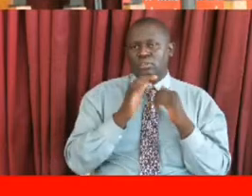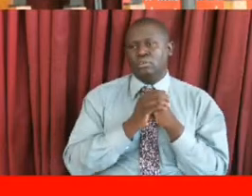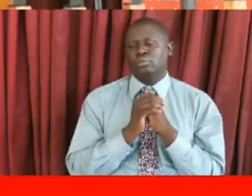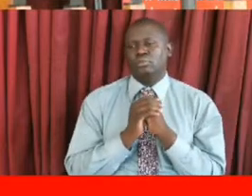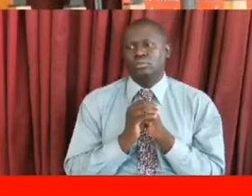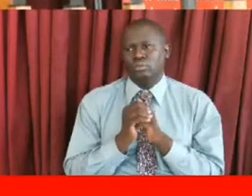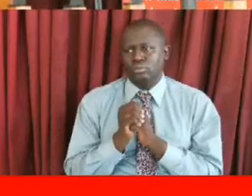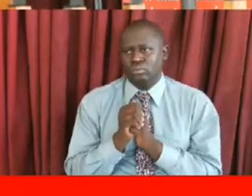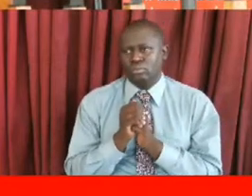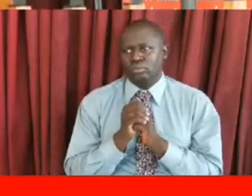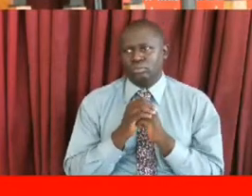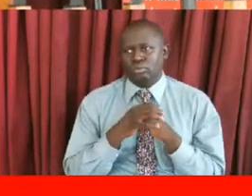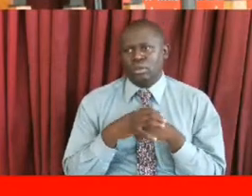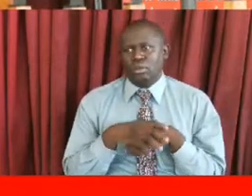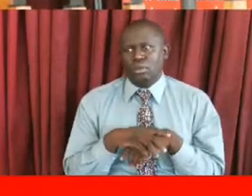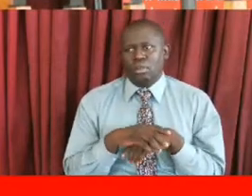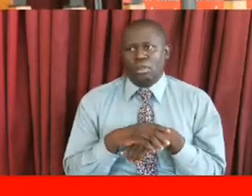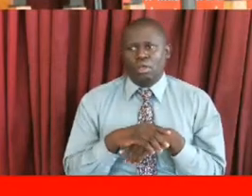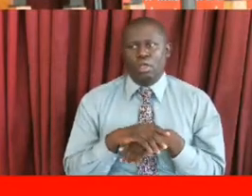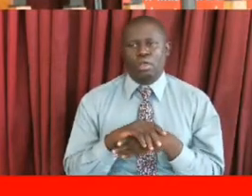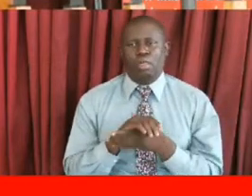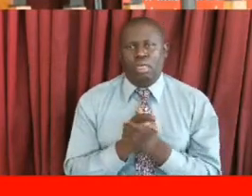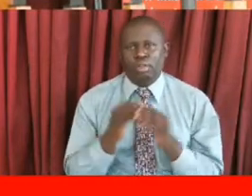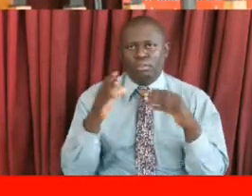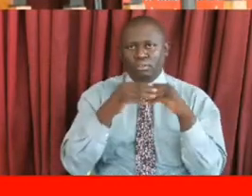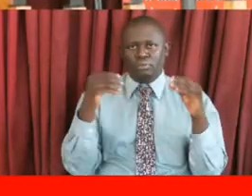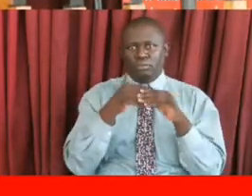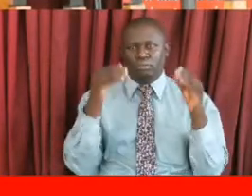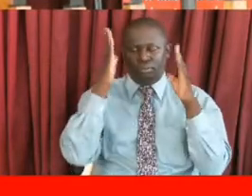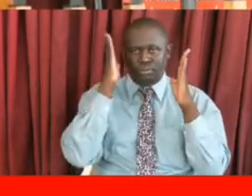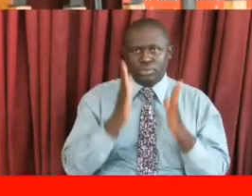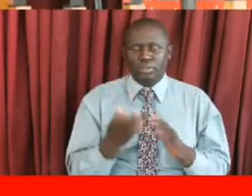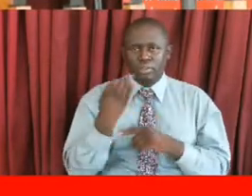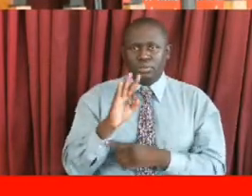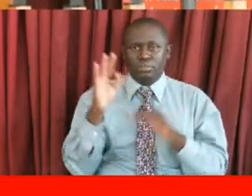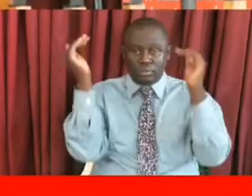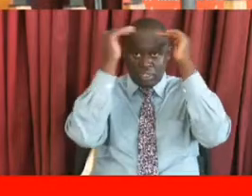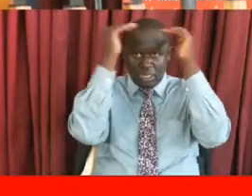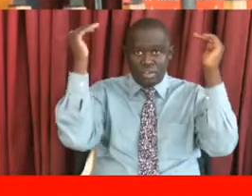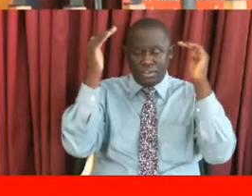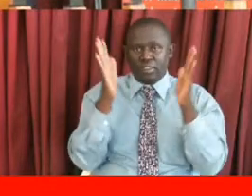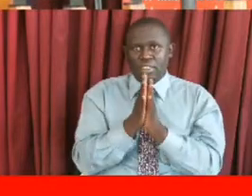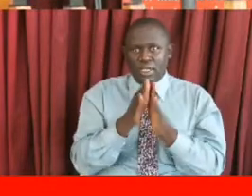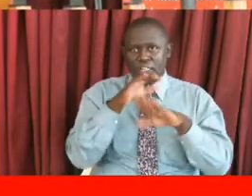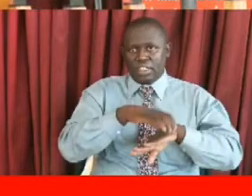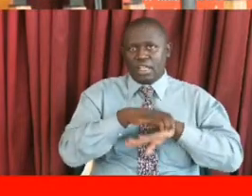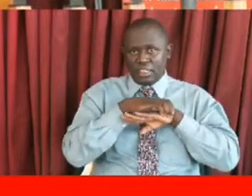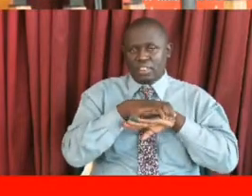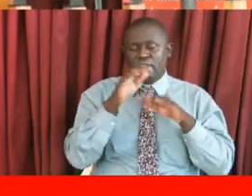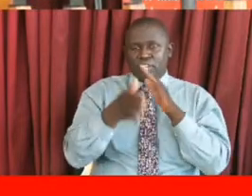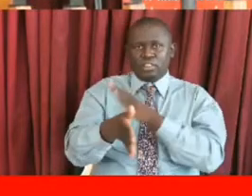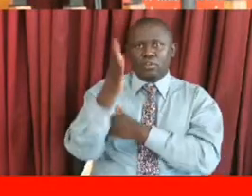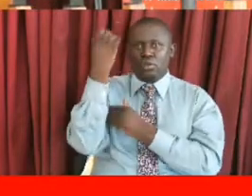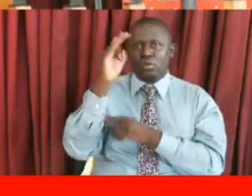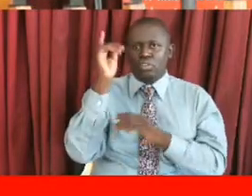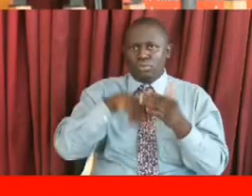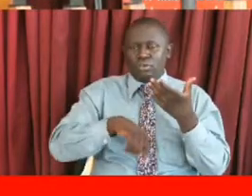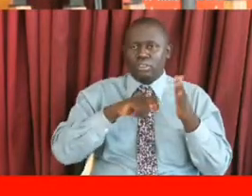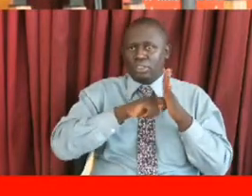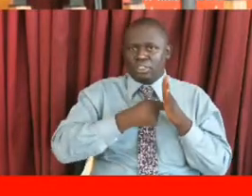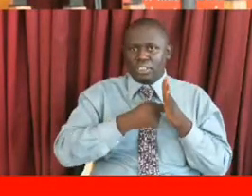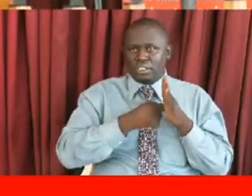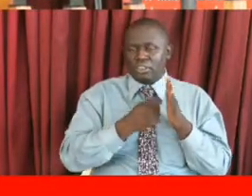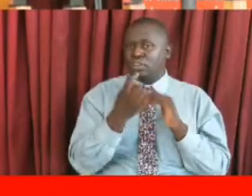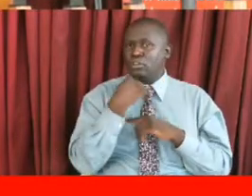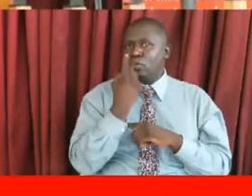sitting the creator of Heaven and Earth the god of Genesis who